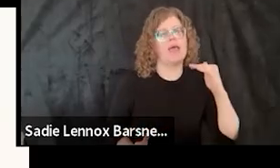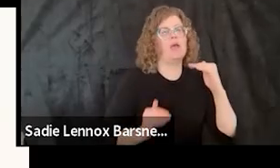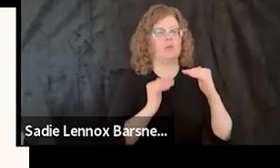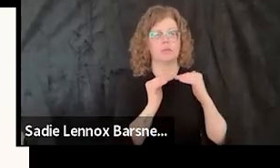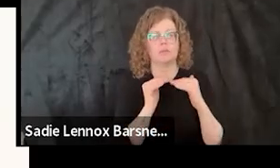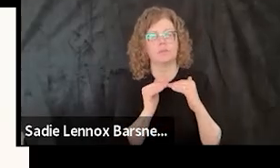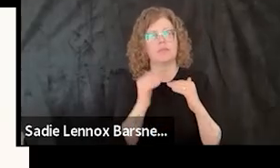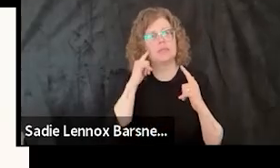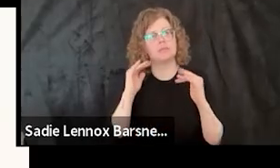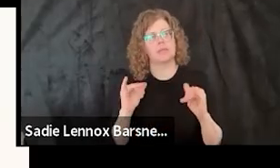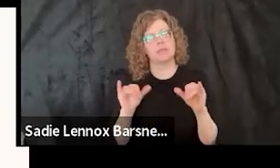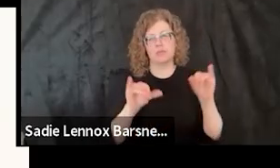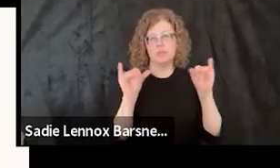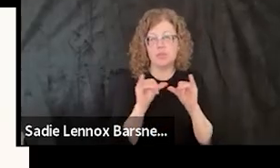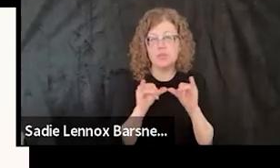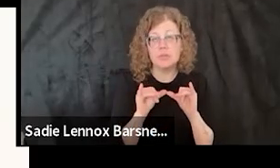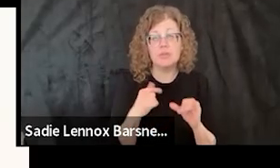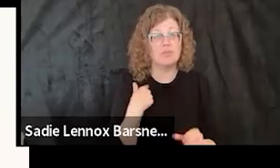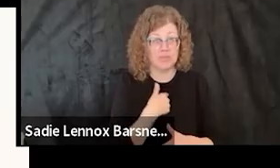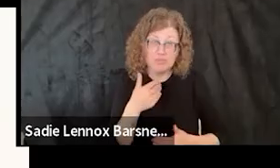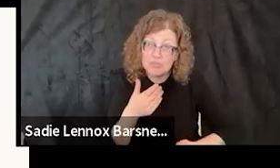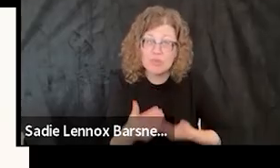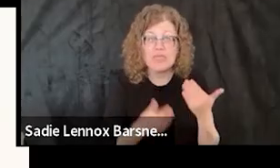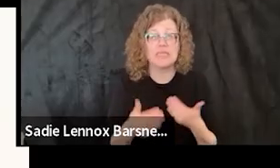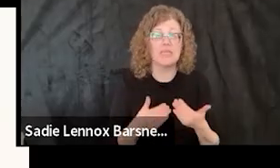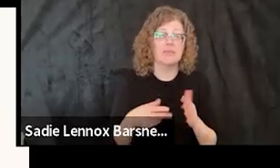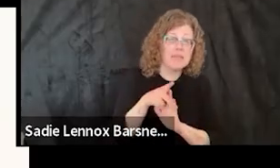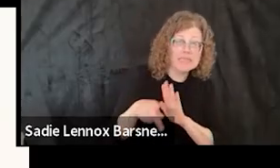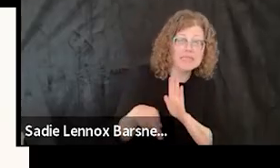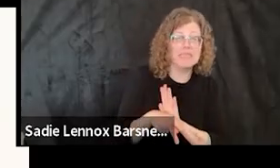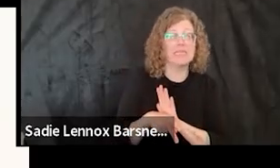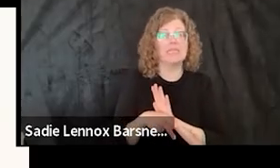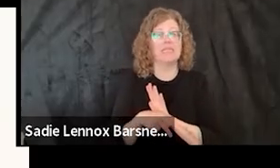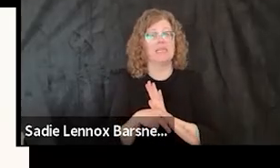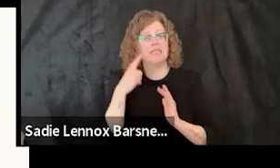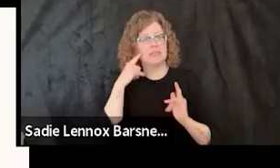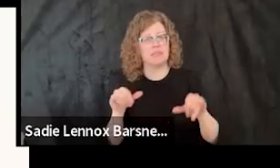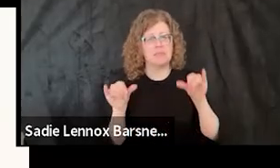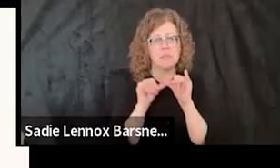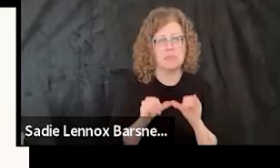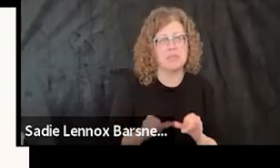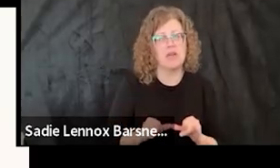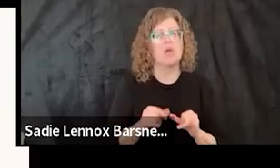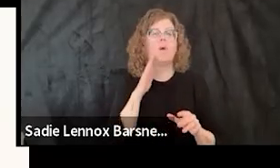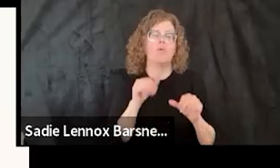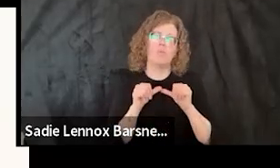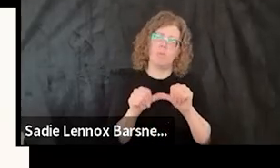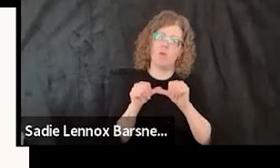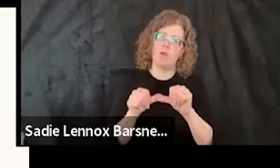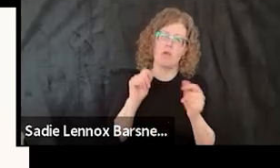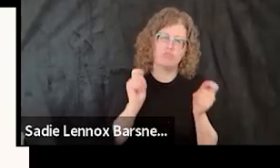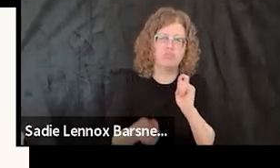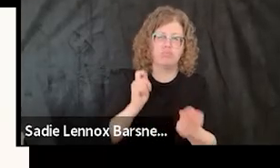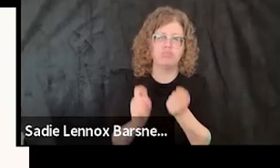groups, processes, policies, and measures will continue to change and be adapted as needed based on